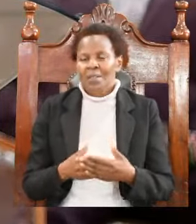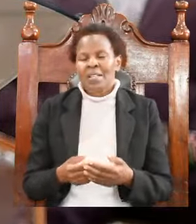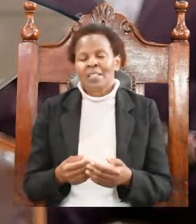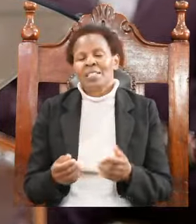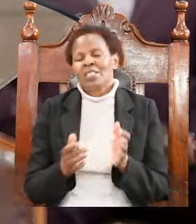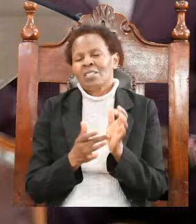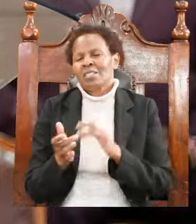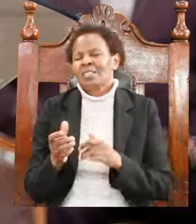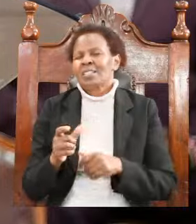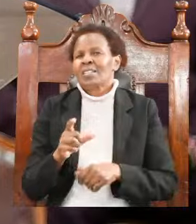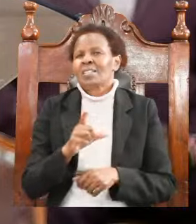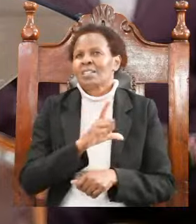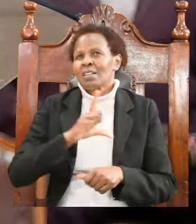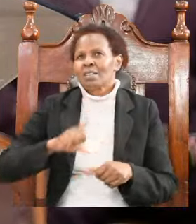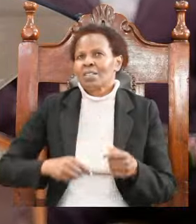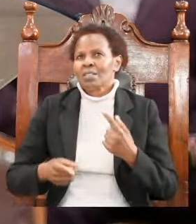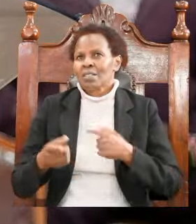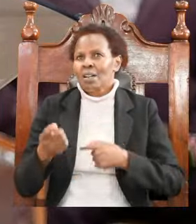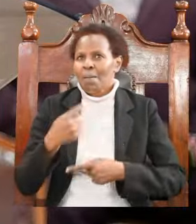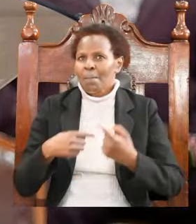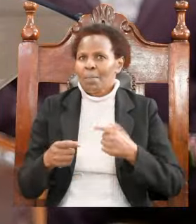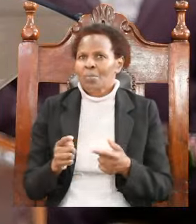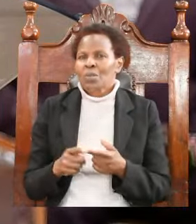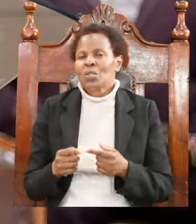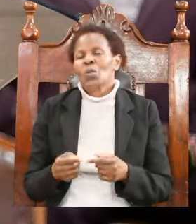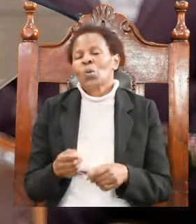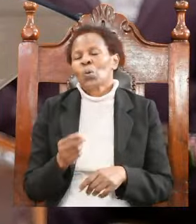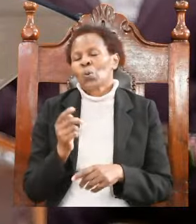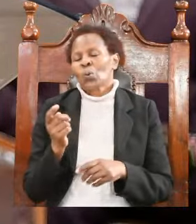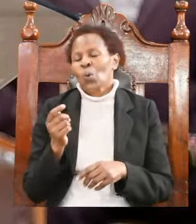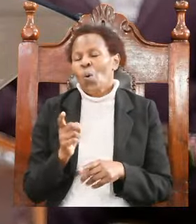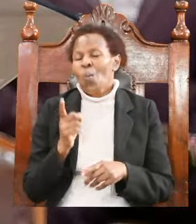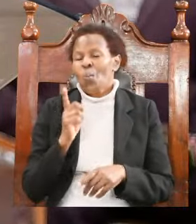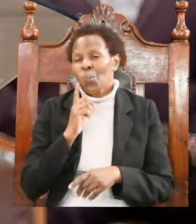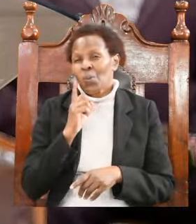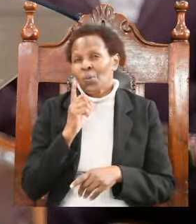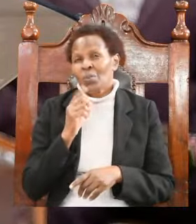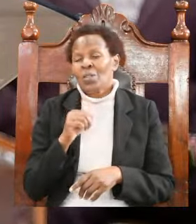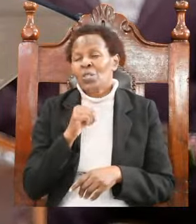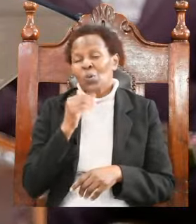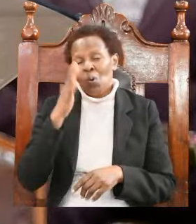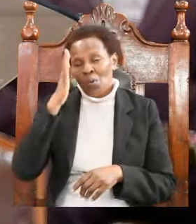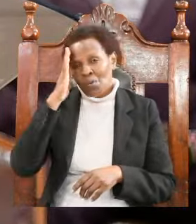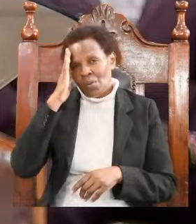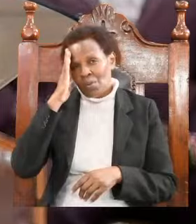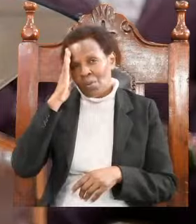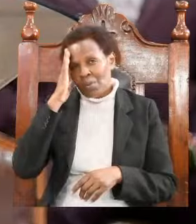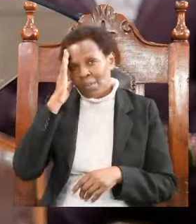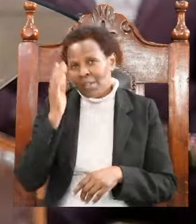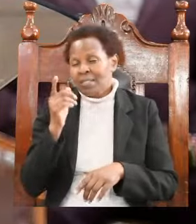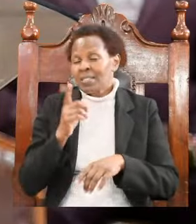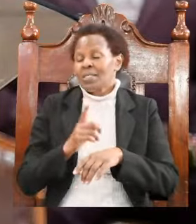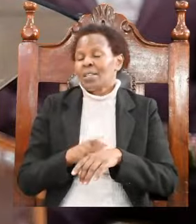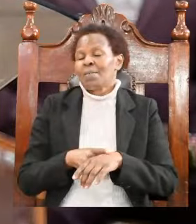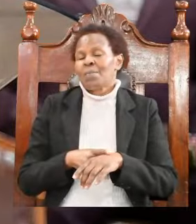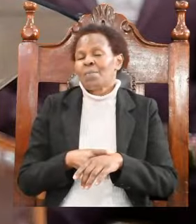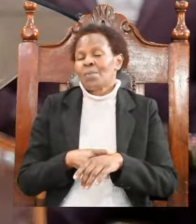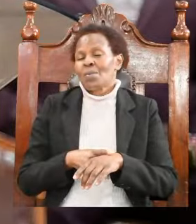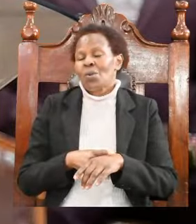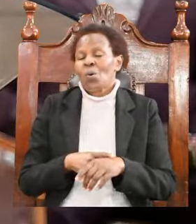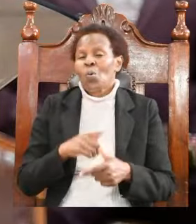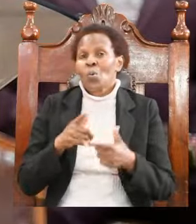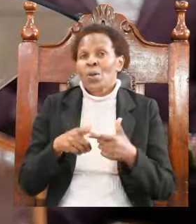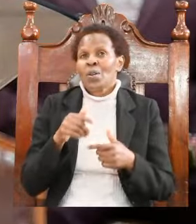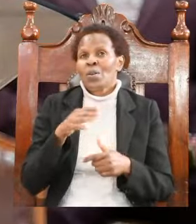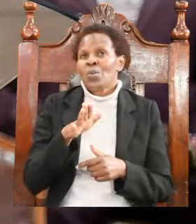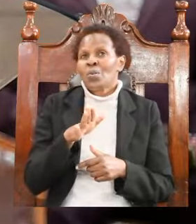tomorrow. Because we do not know when that time is. We do not know when our days will come to an